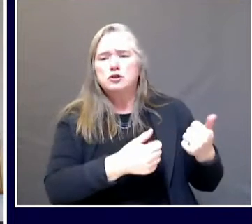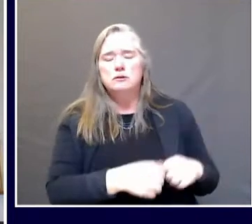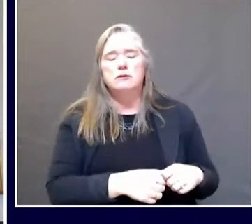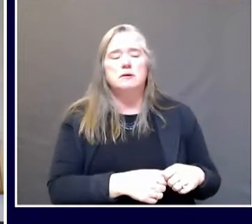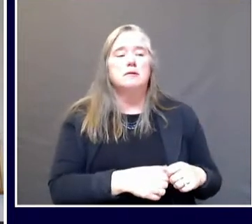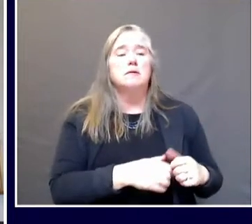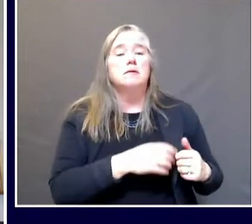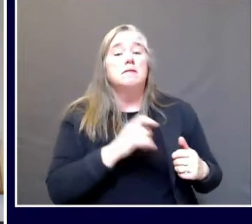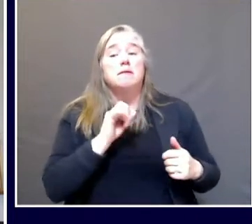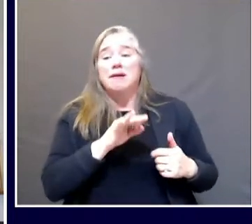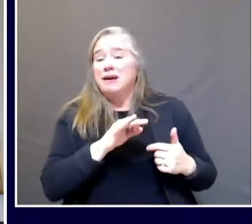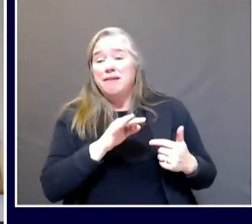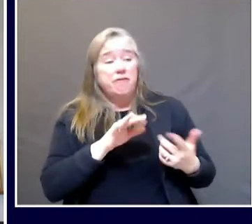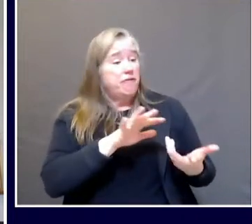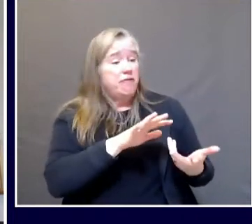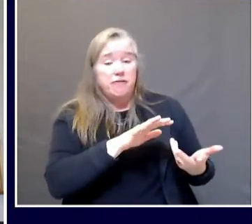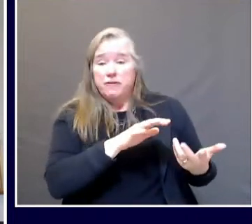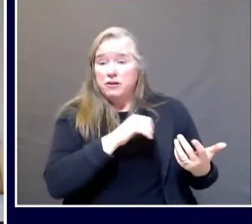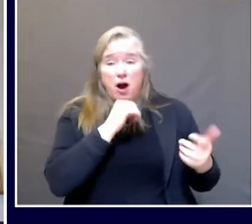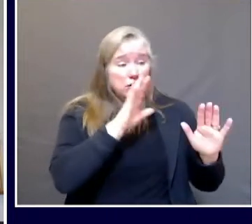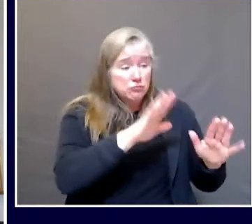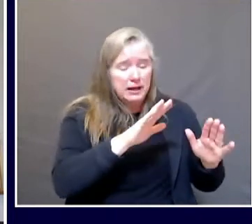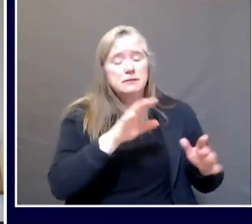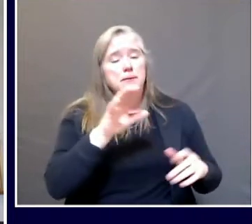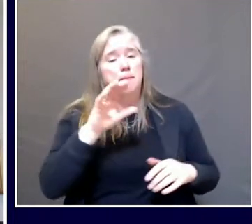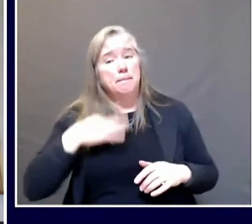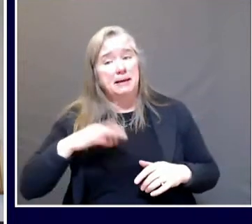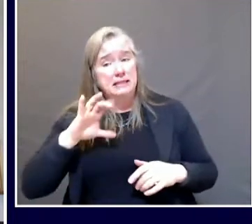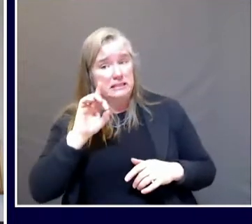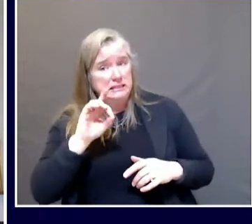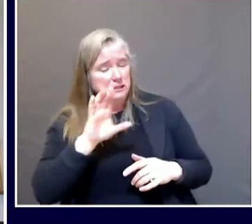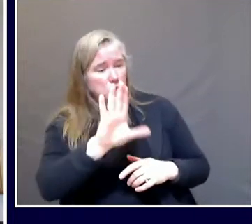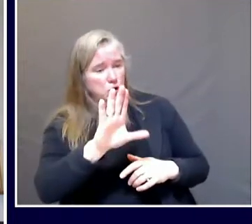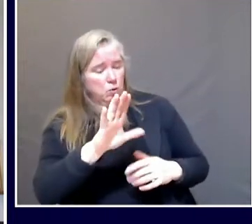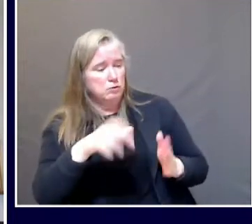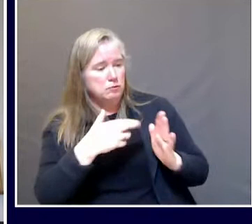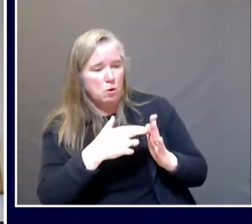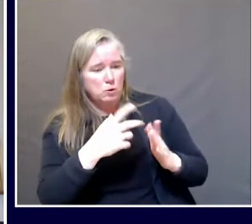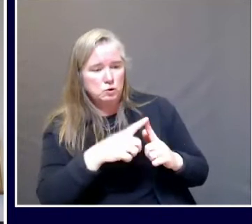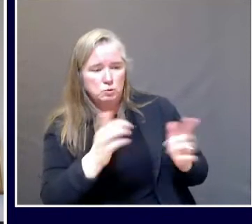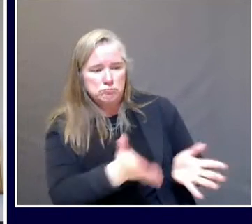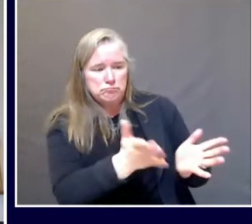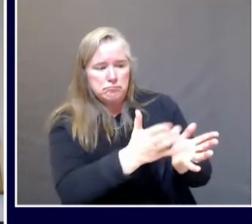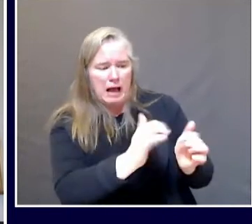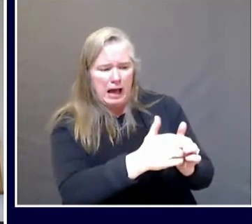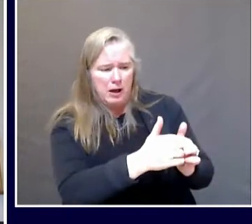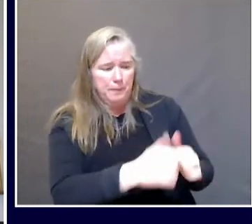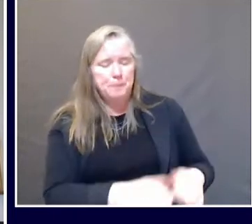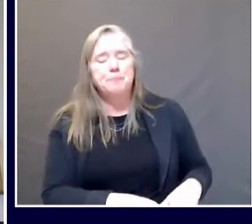better? I'll start with your last note, Joe, and then work backwards.